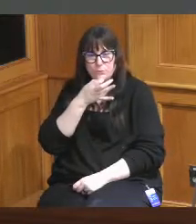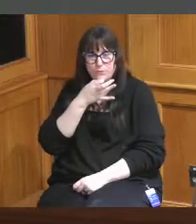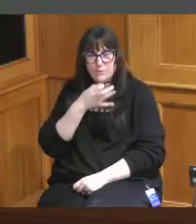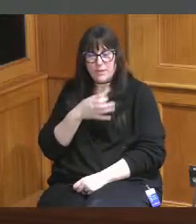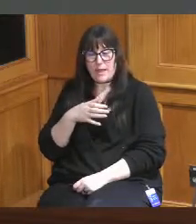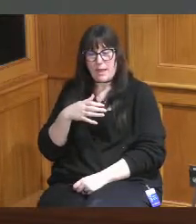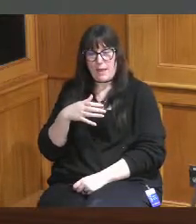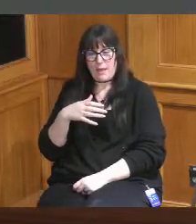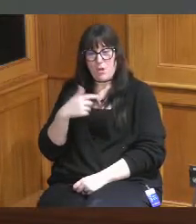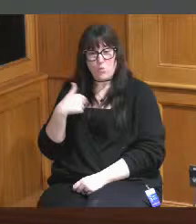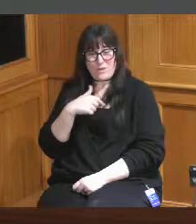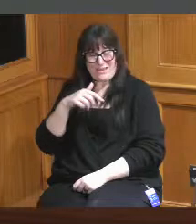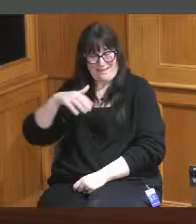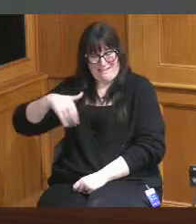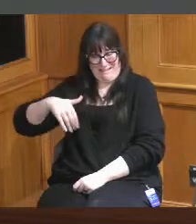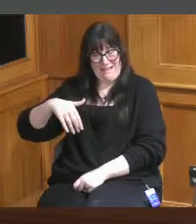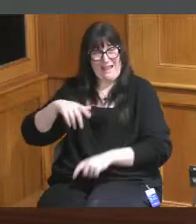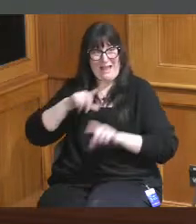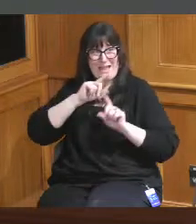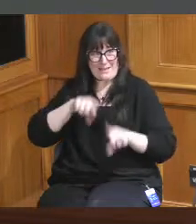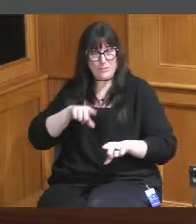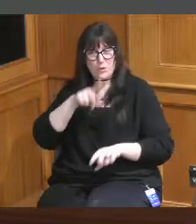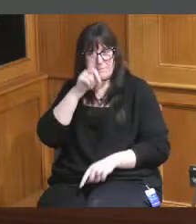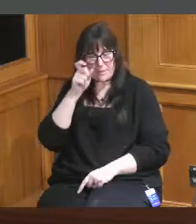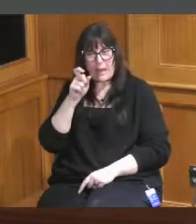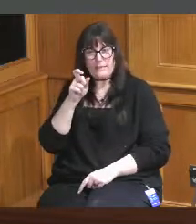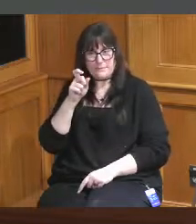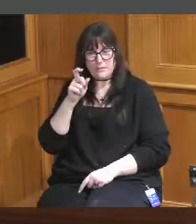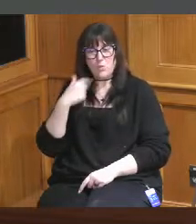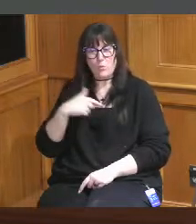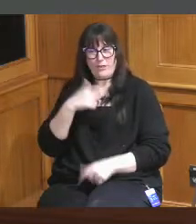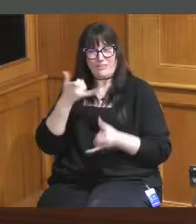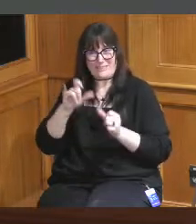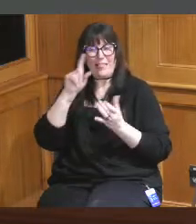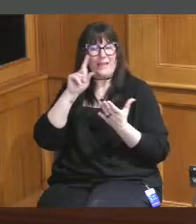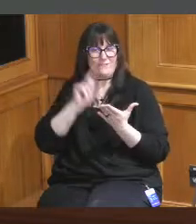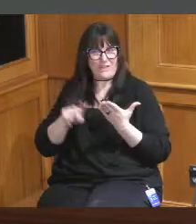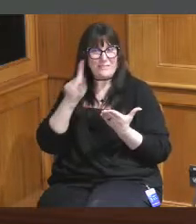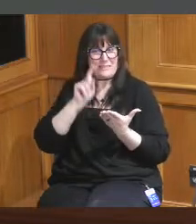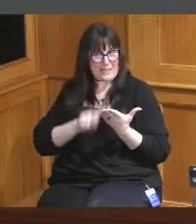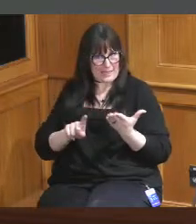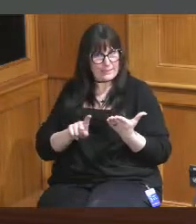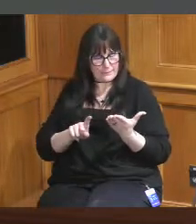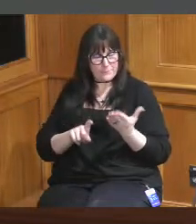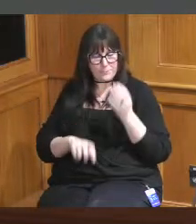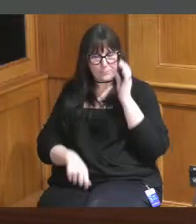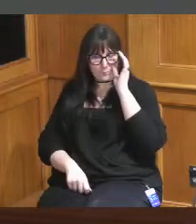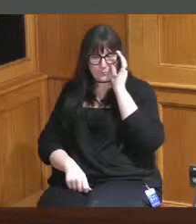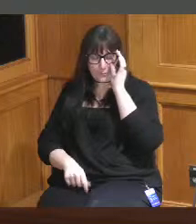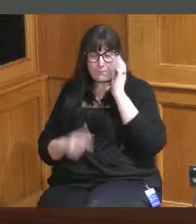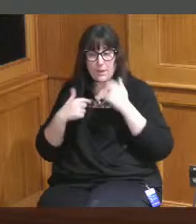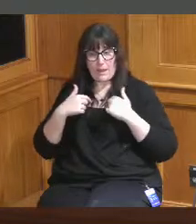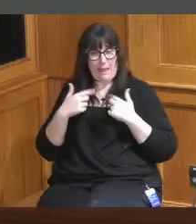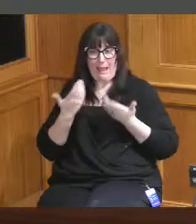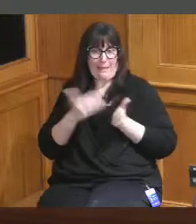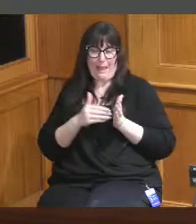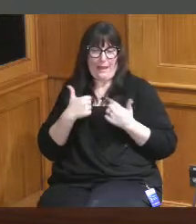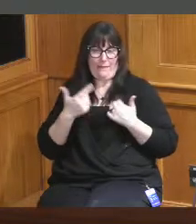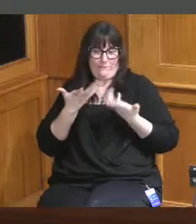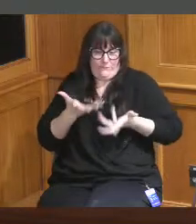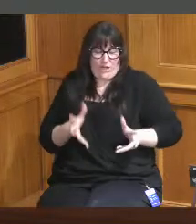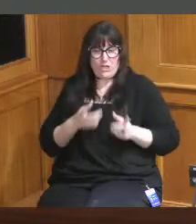have the ability to answer because they will be subject to those investigations. But as I've met with the sheriff and I've met